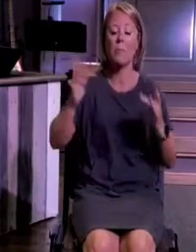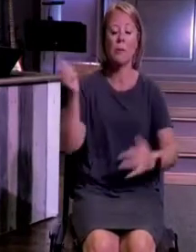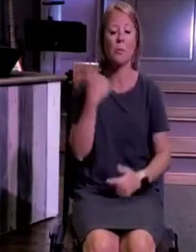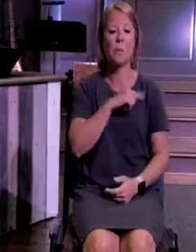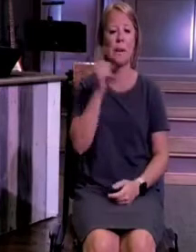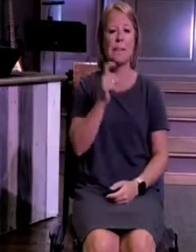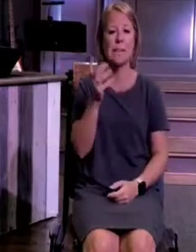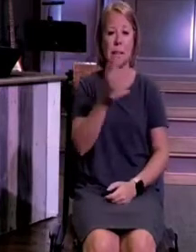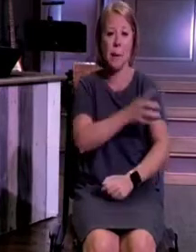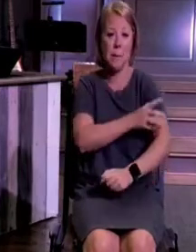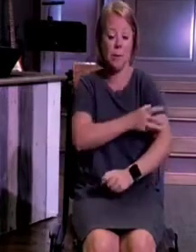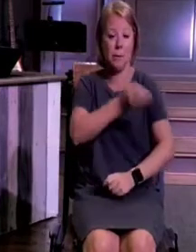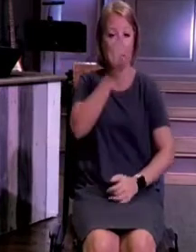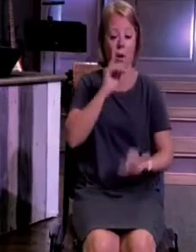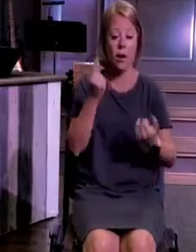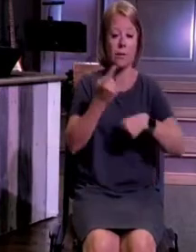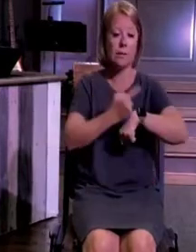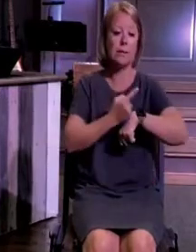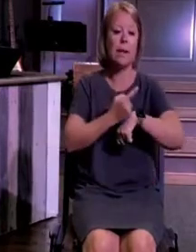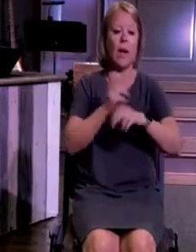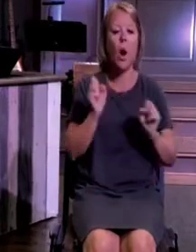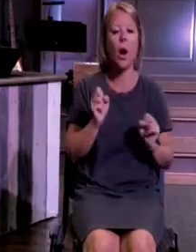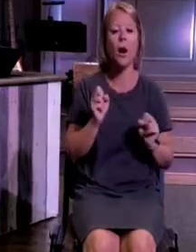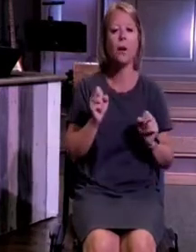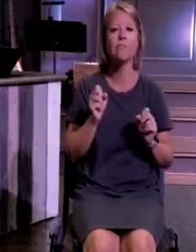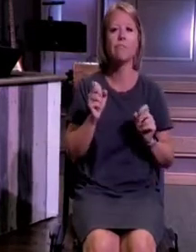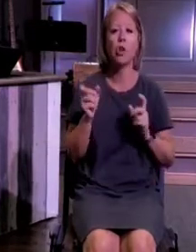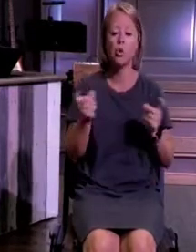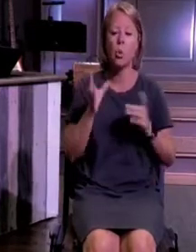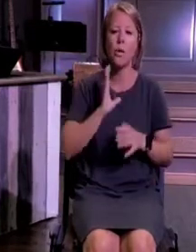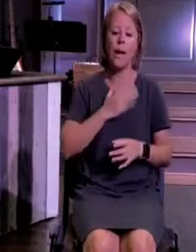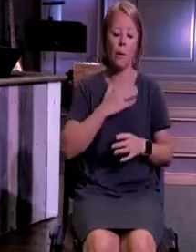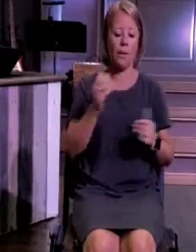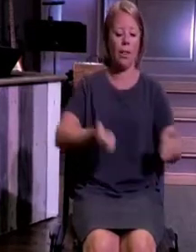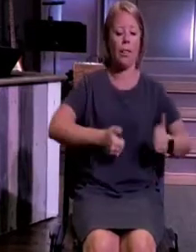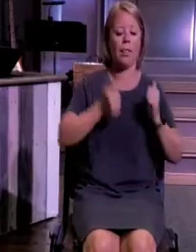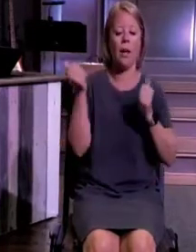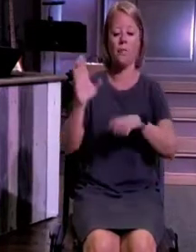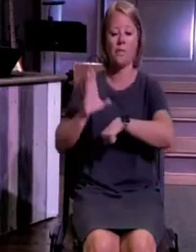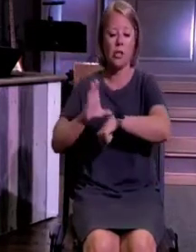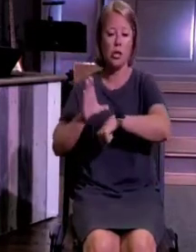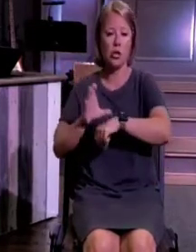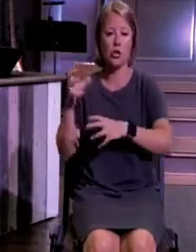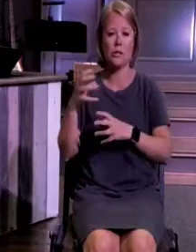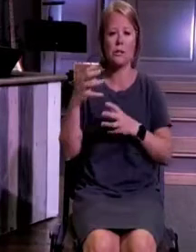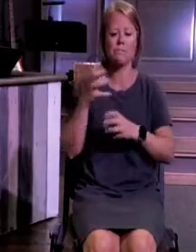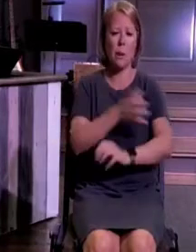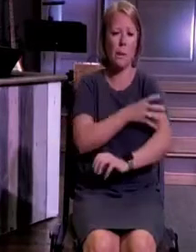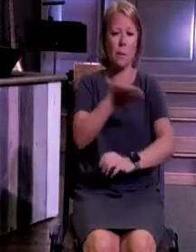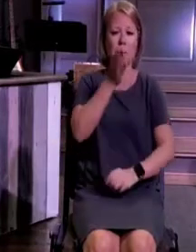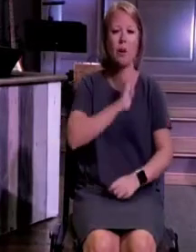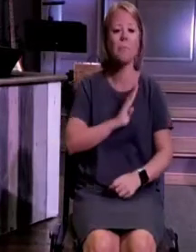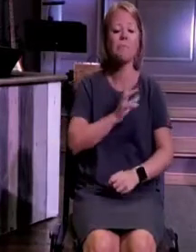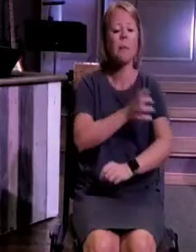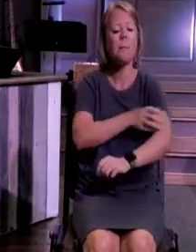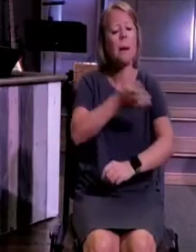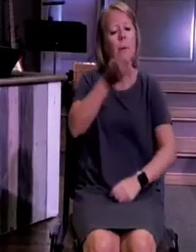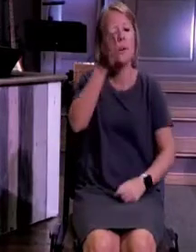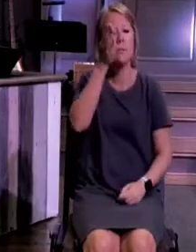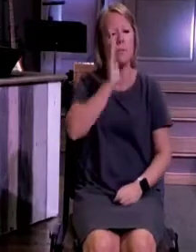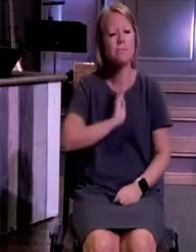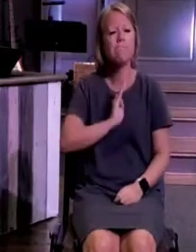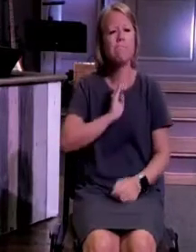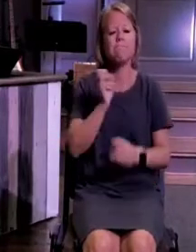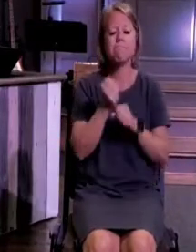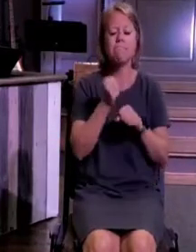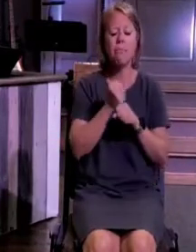God today operating in our life and in our churches, the power of God. And I believe the power of God is made